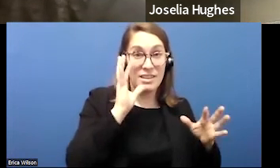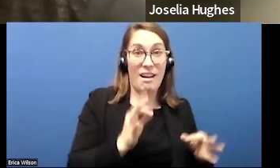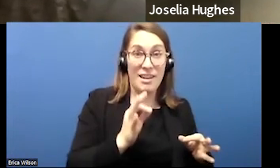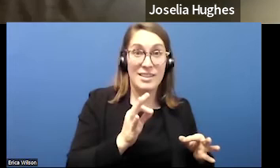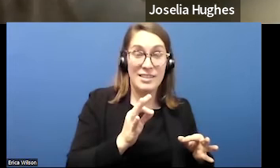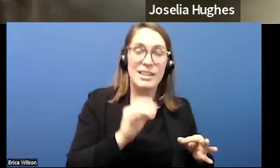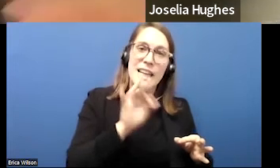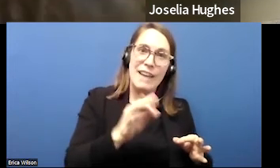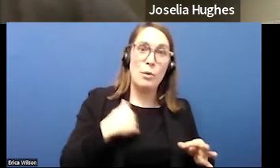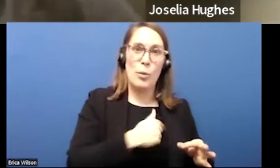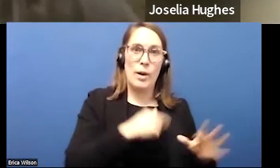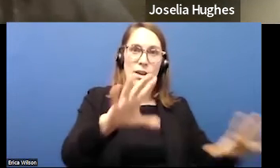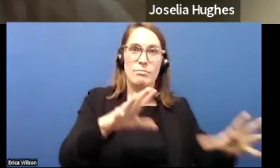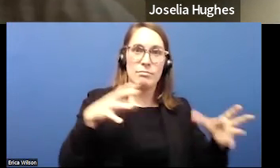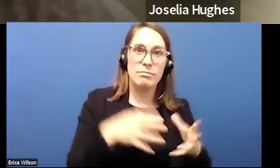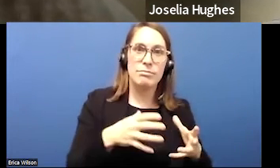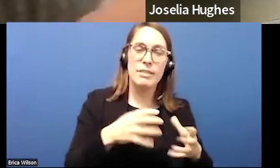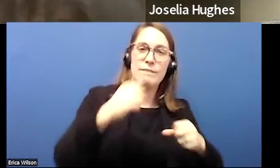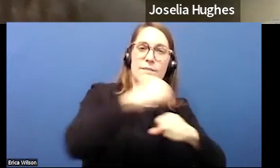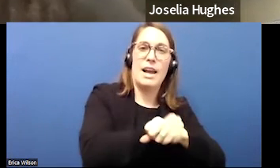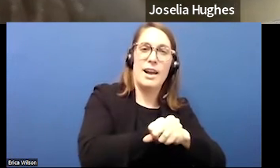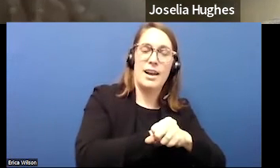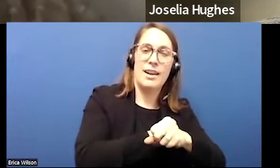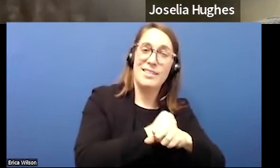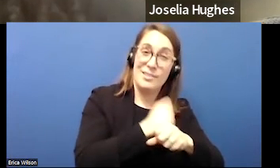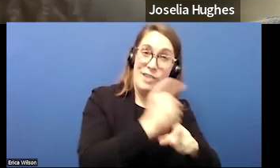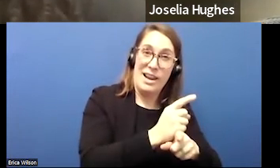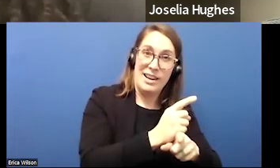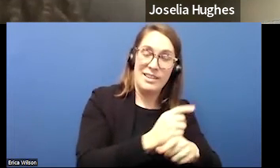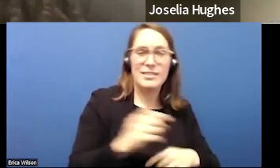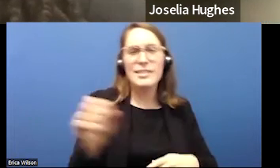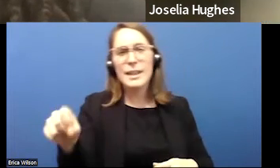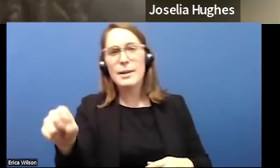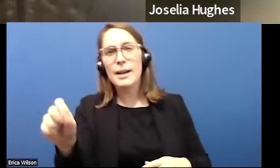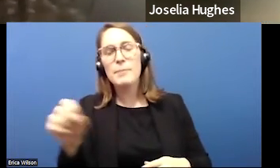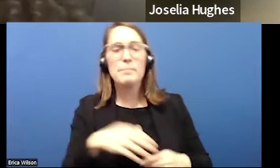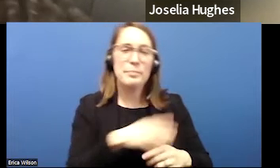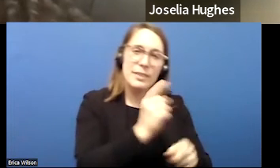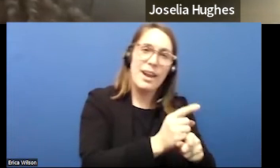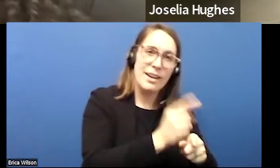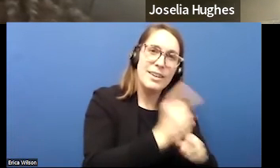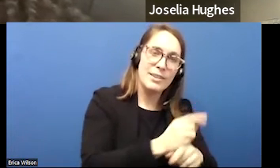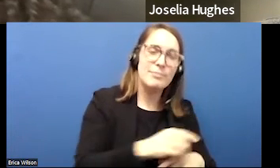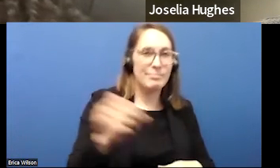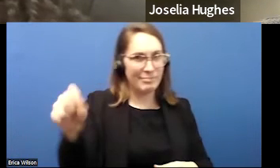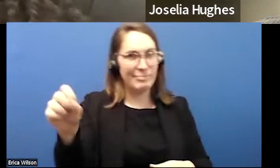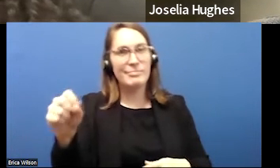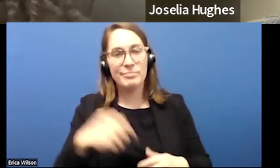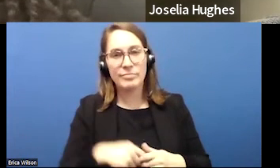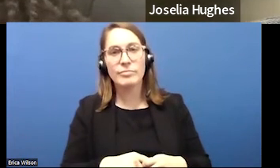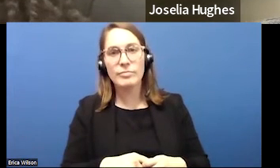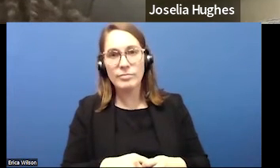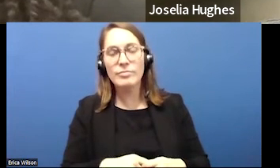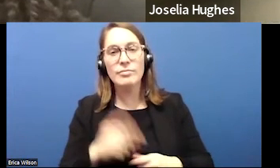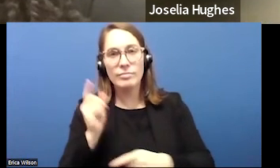to, If you as choose. a collective. Right. Yeah. Right. It is, yeah.